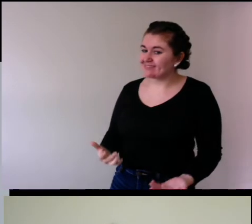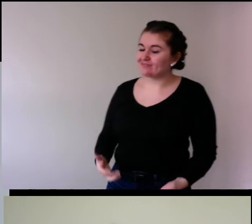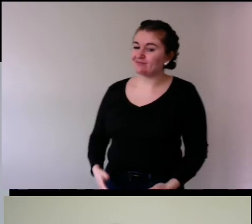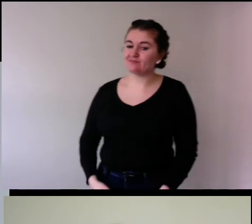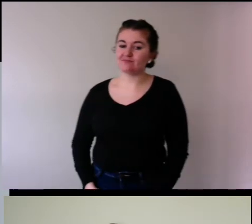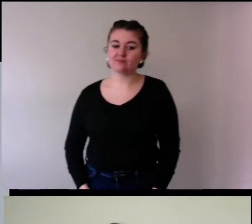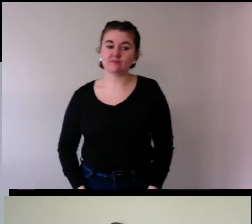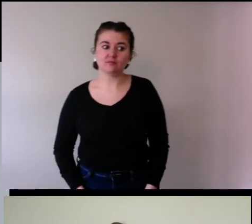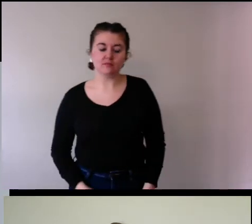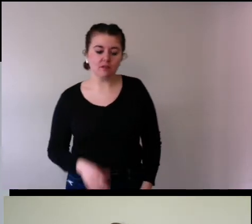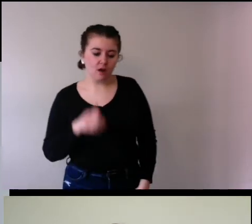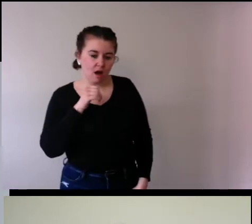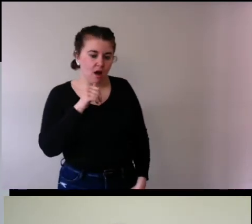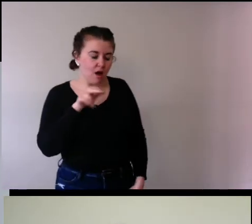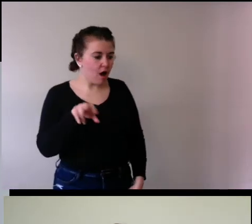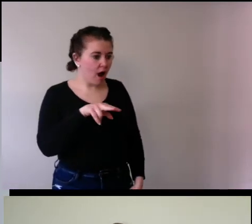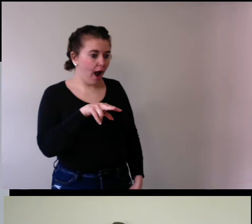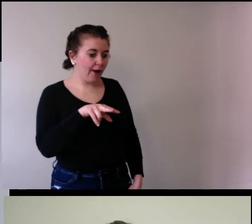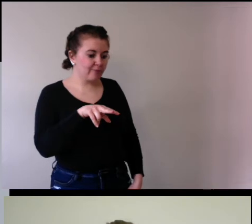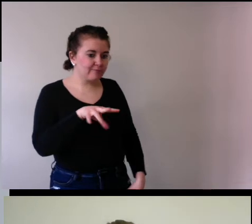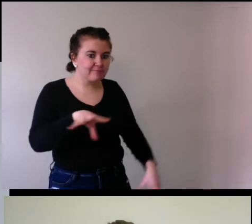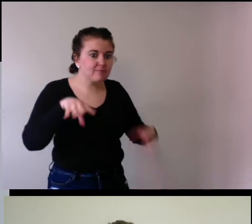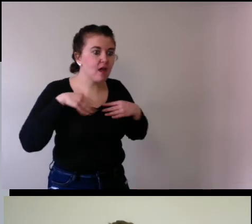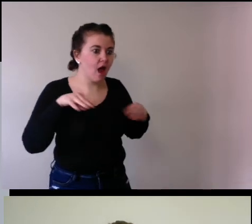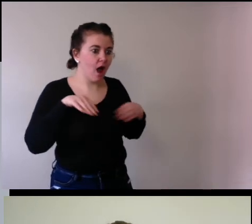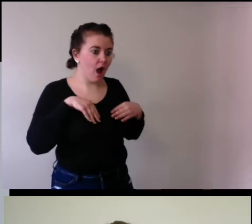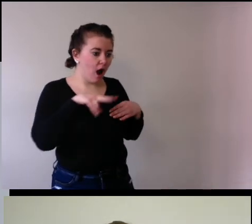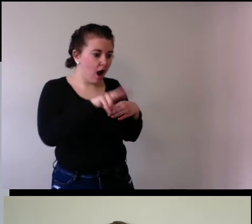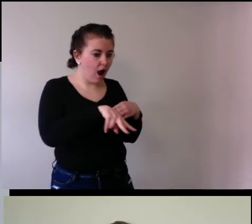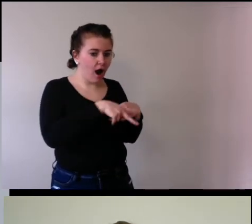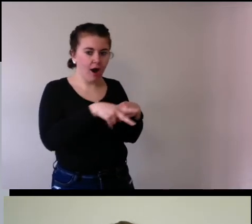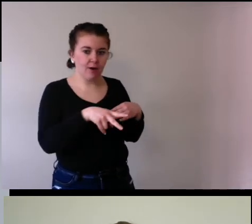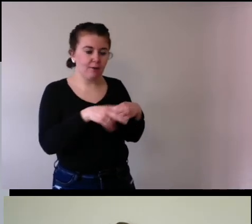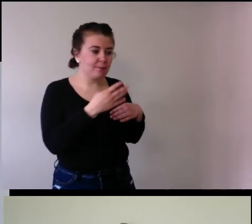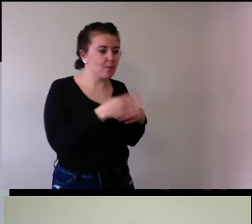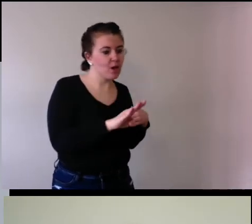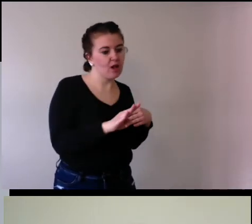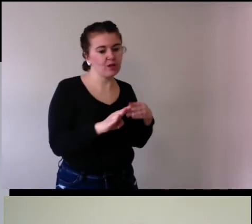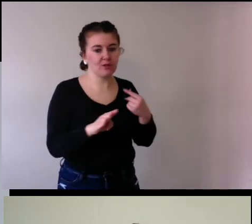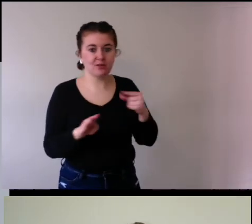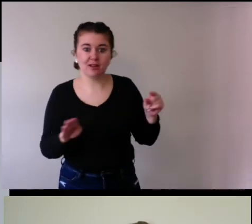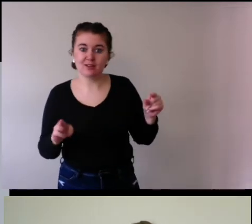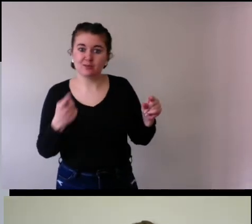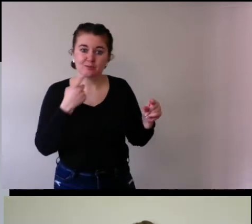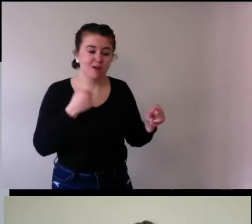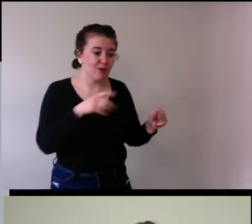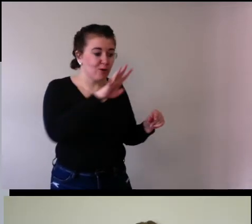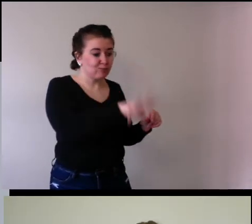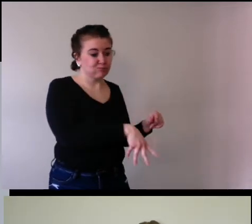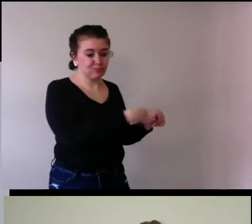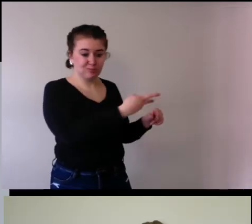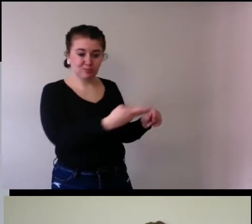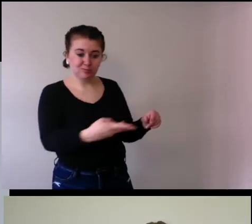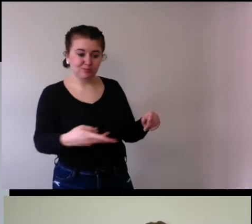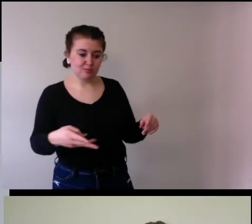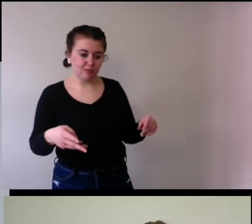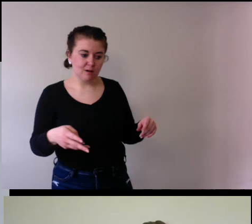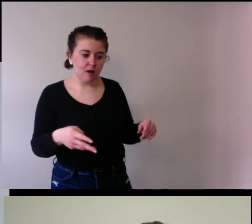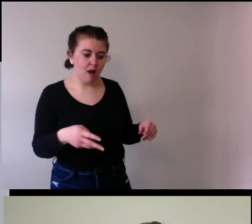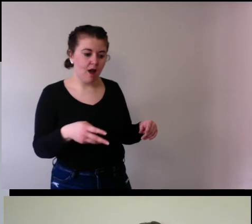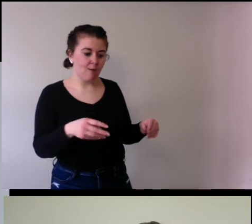And so is the blue, green, and red blanket. And so is